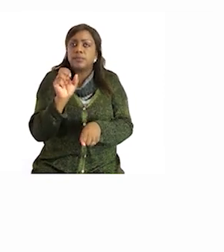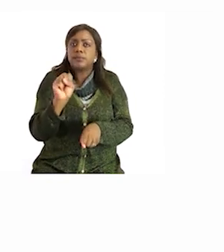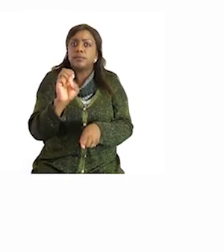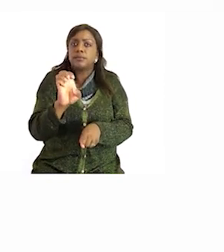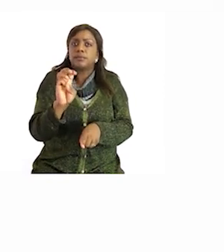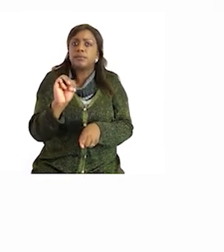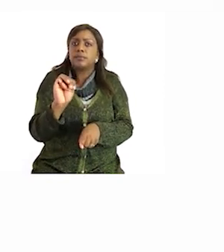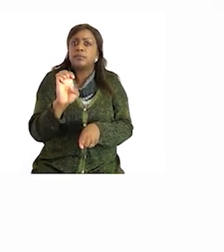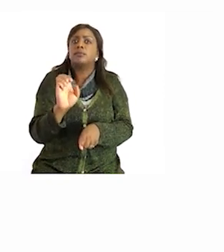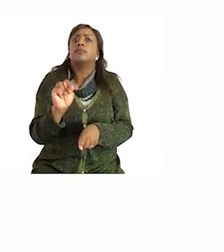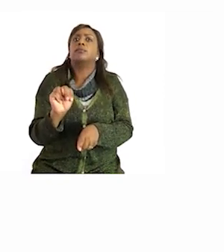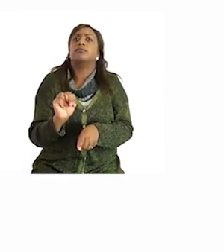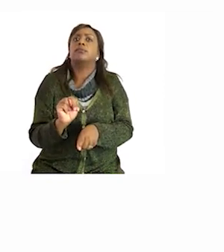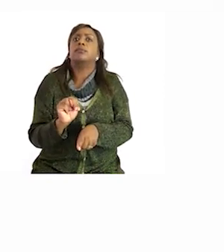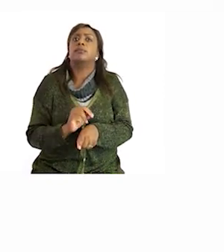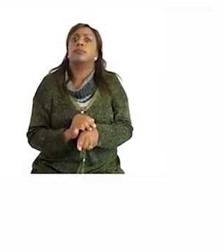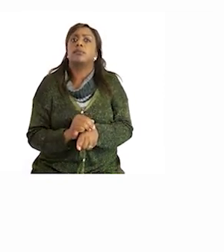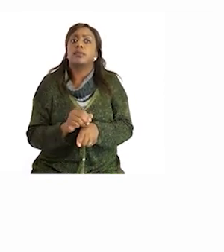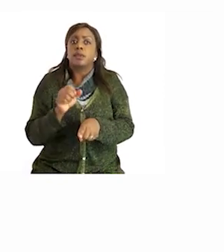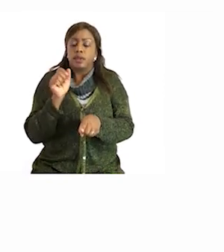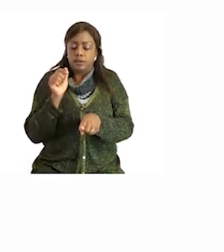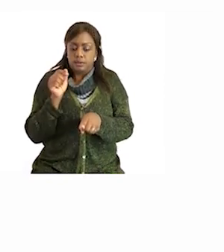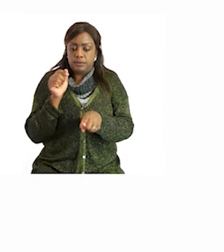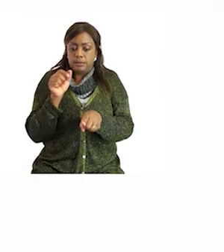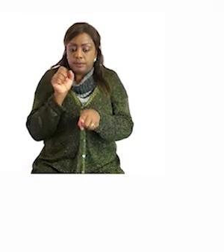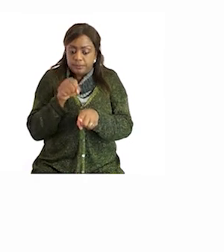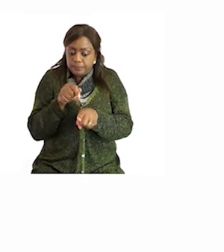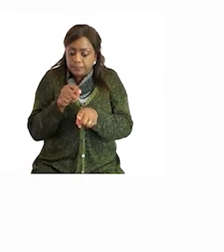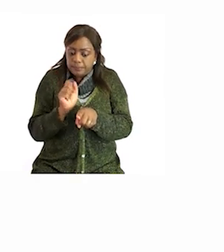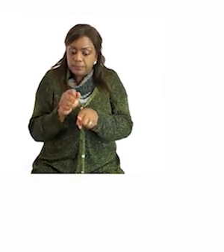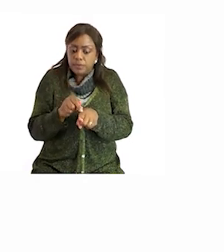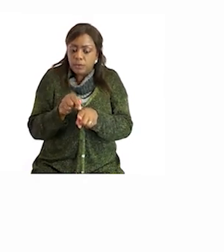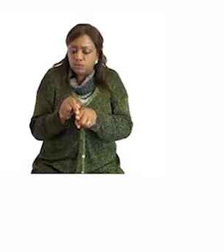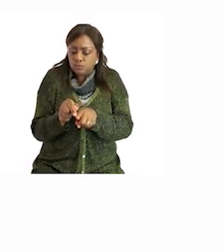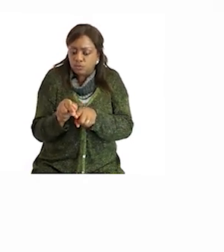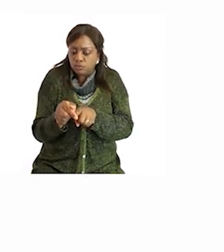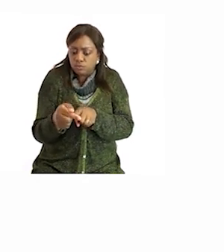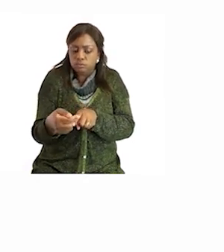Now, once the semen has been deposited